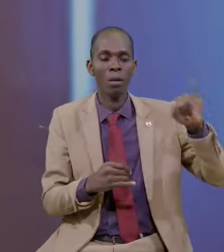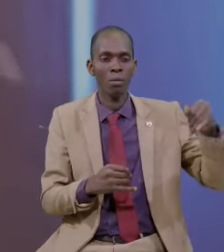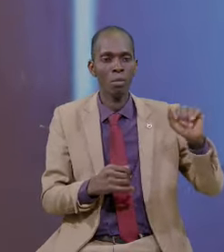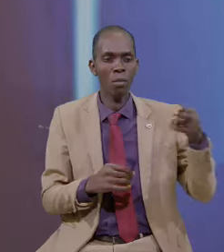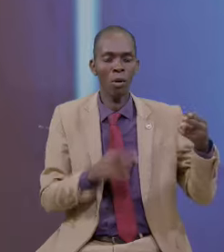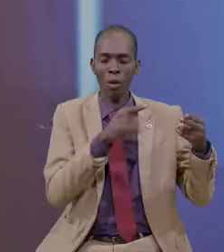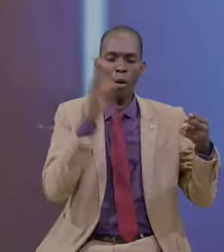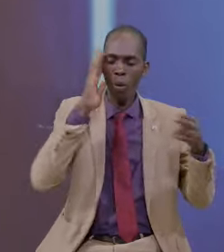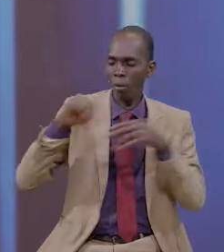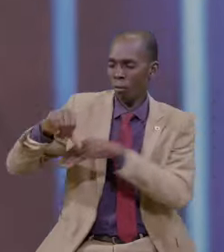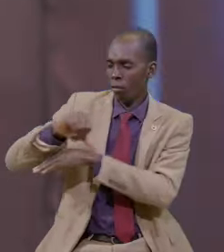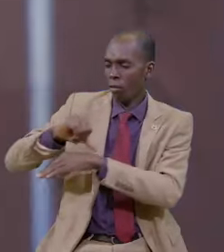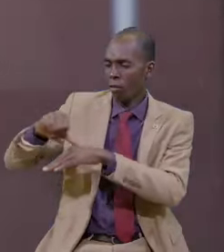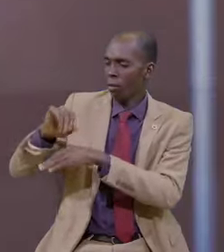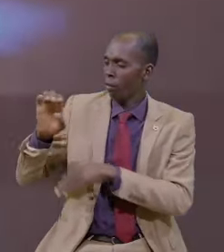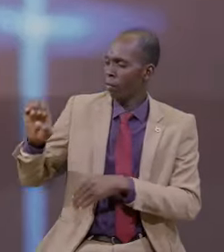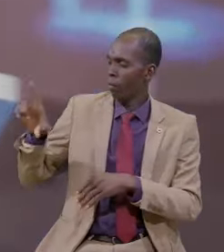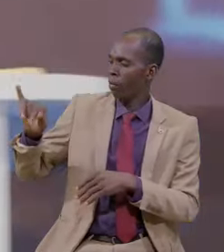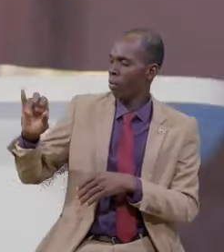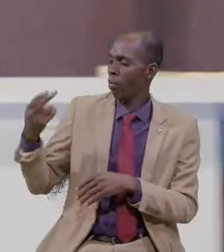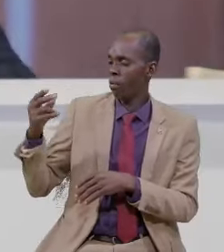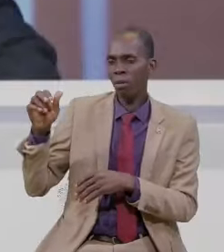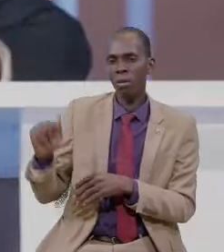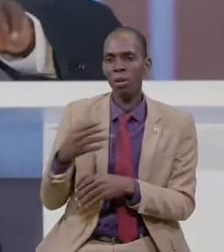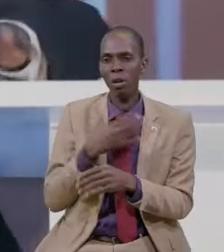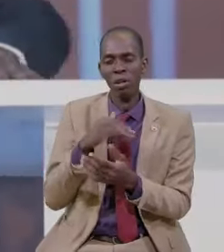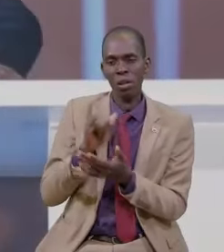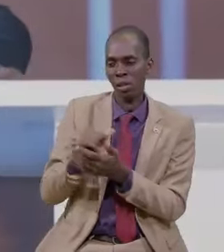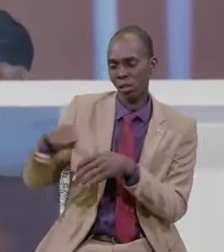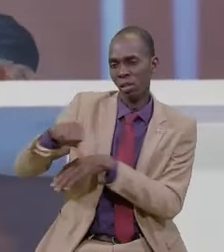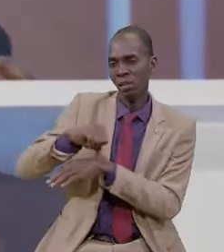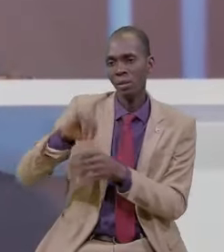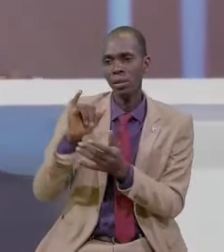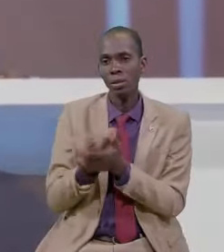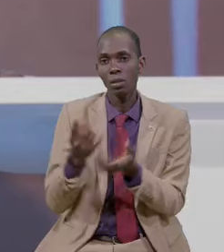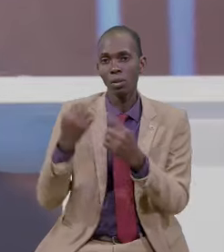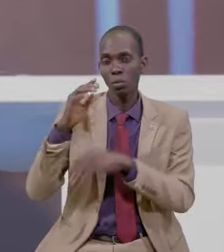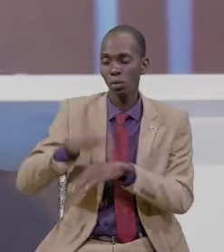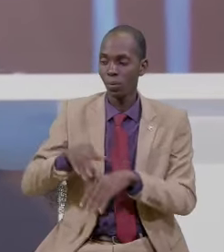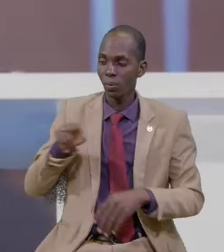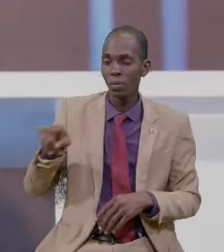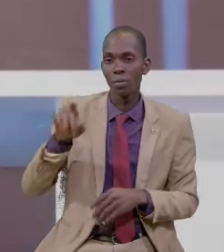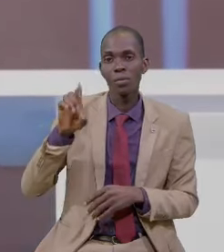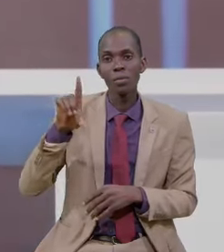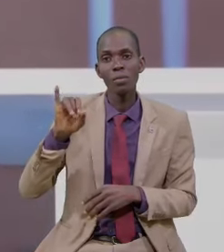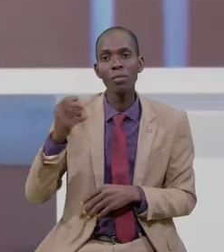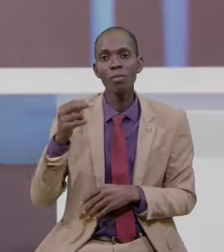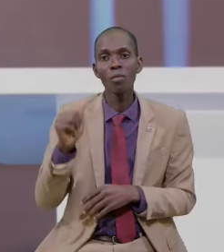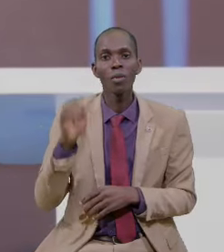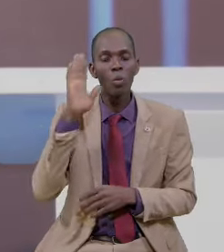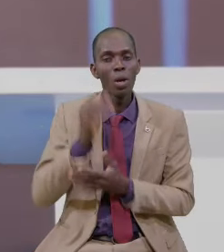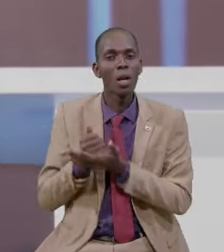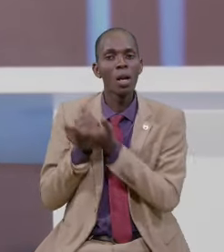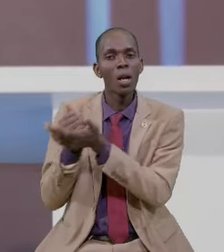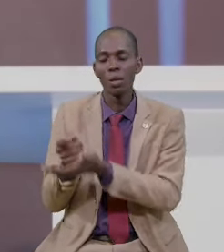Elisha, and the anointing that comes upon Elisha will make him to do